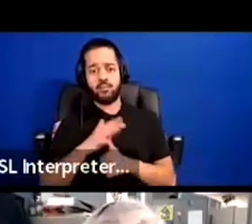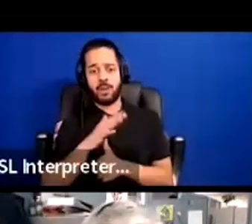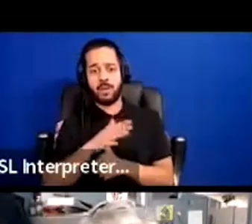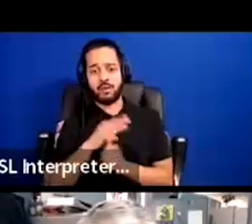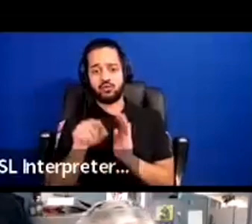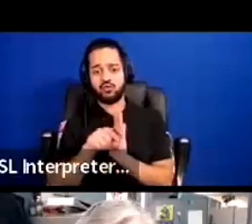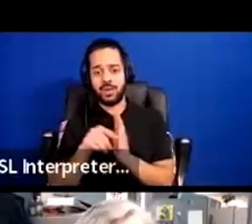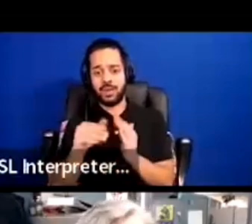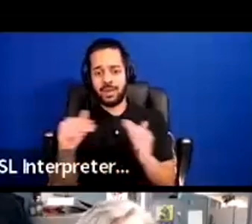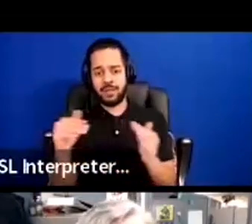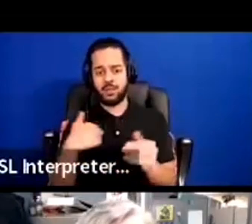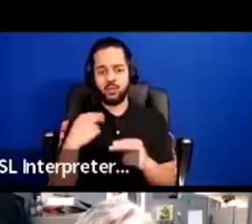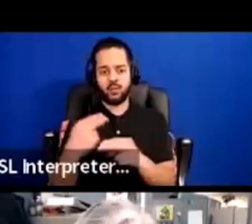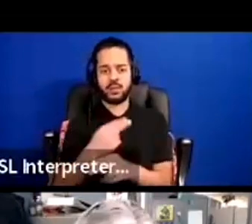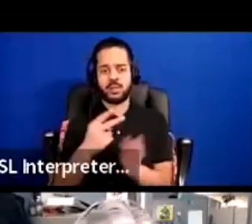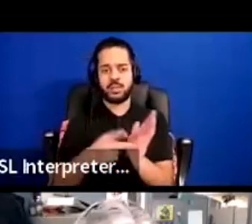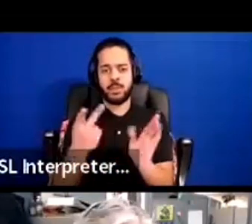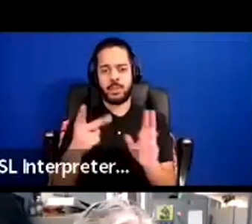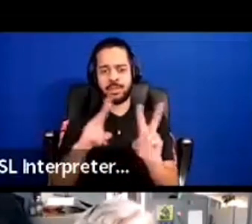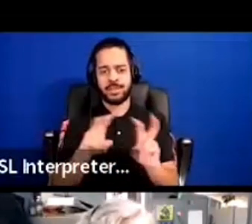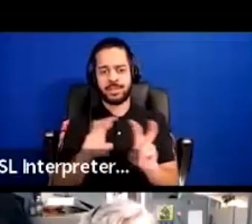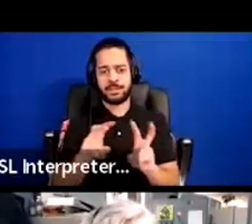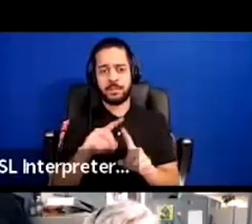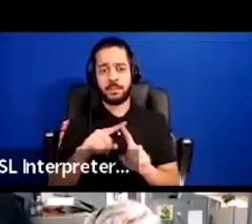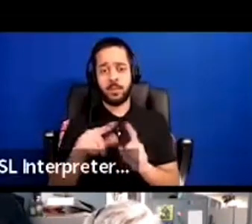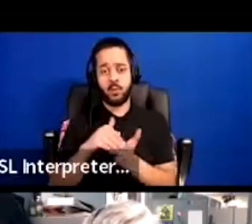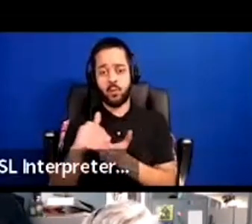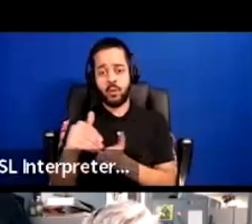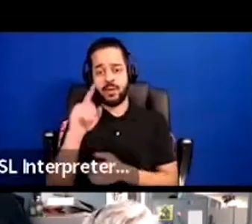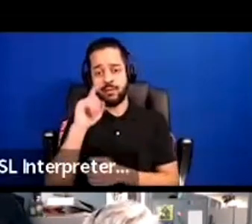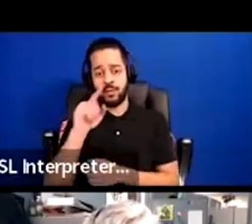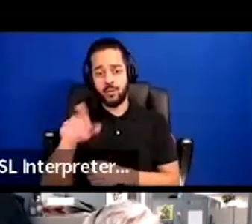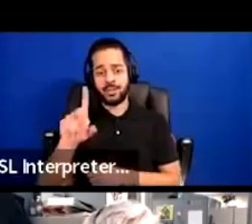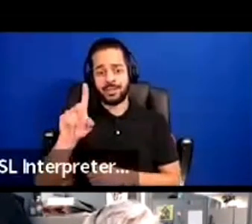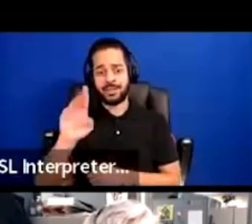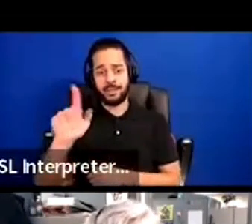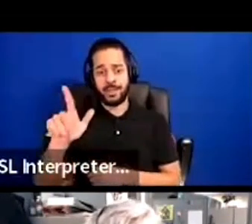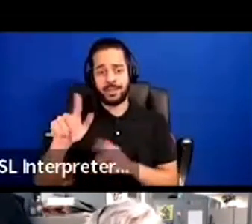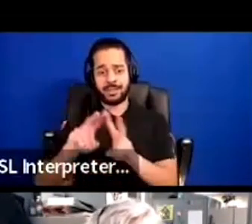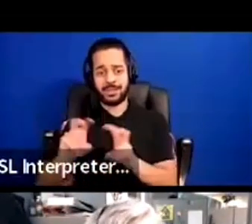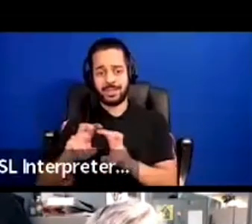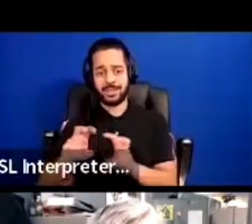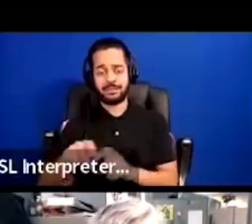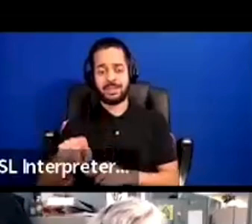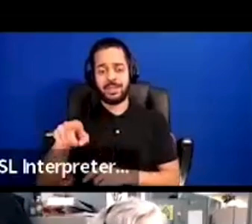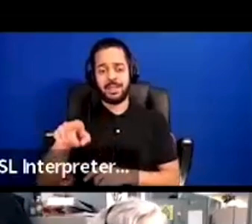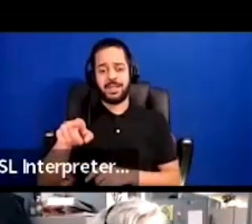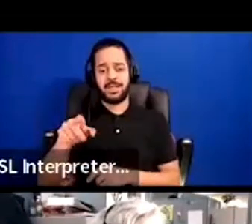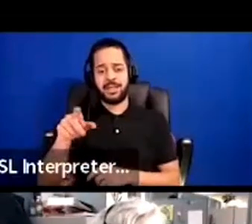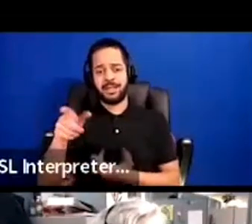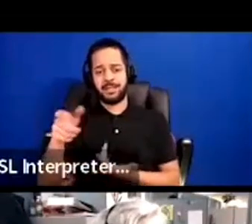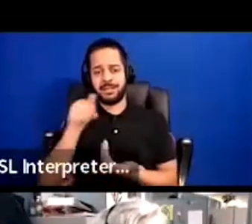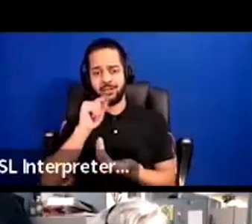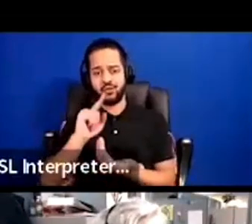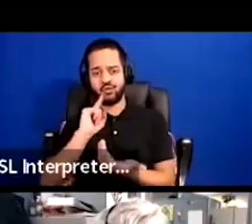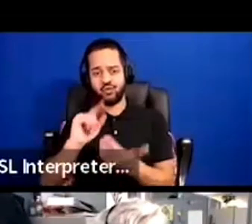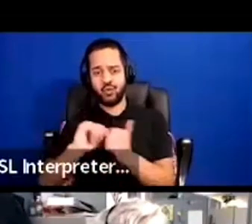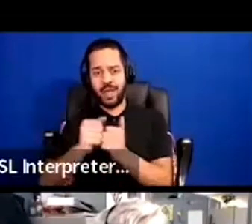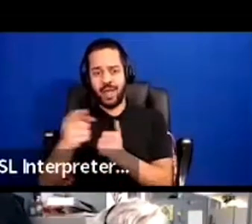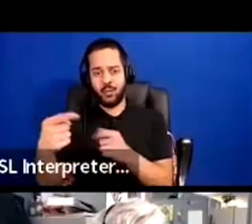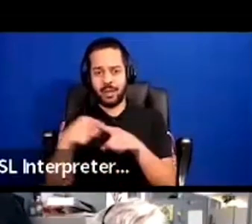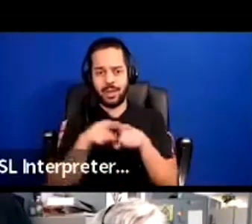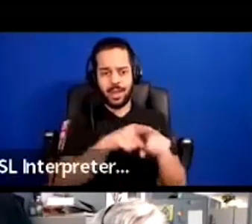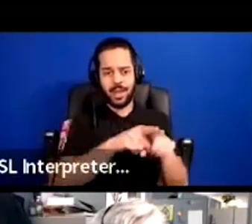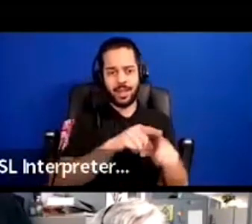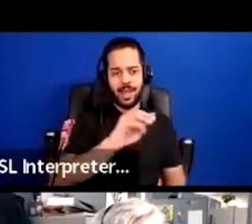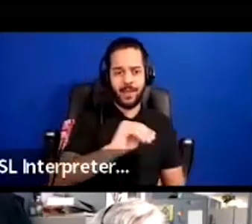assessment. But often we spend a lot of time in our Dibbles assessments and our interims to see how that aligns to, for example, MCAP, the assessment